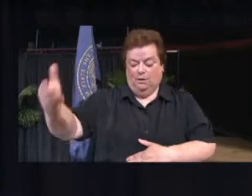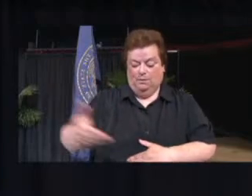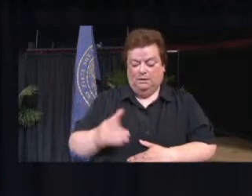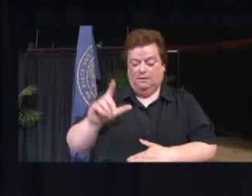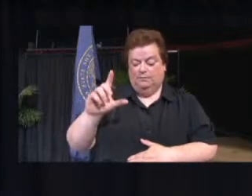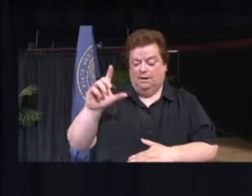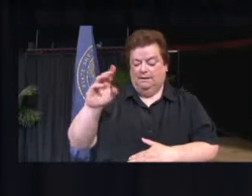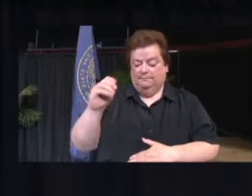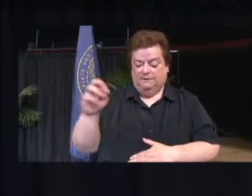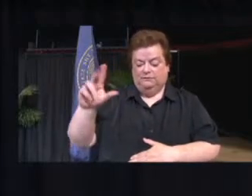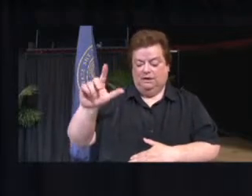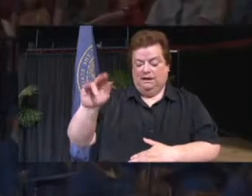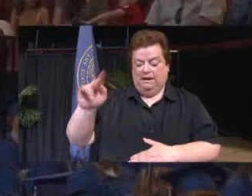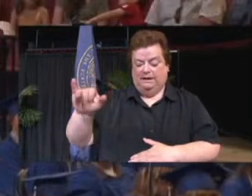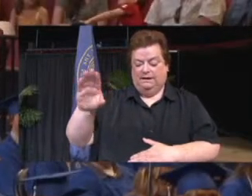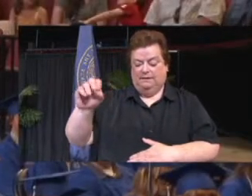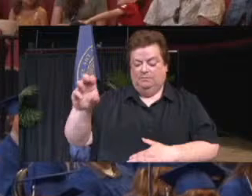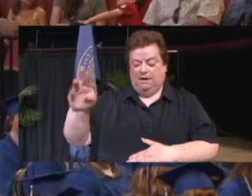Boswell to the podium.